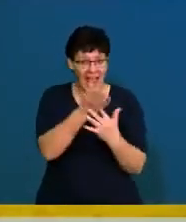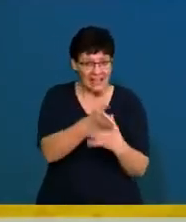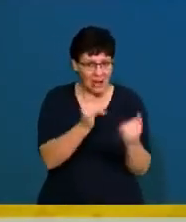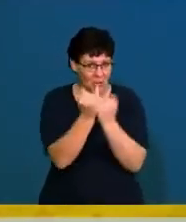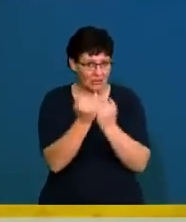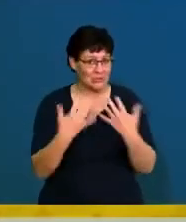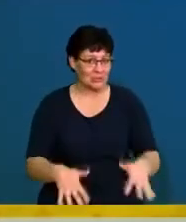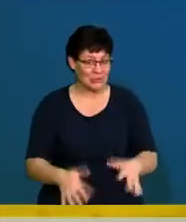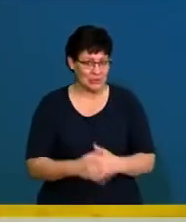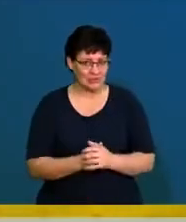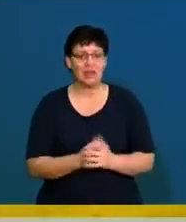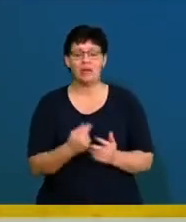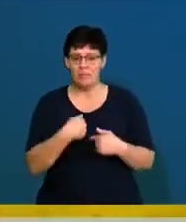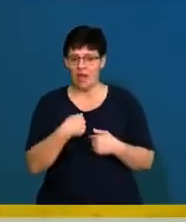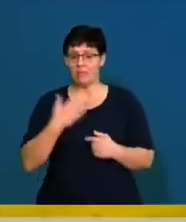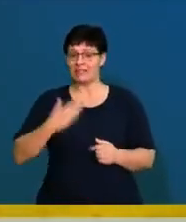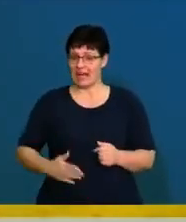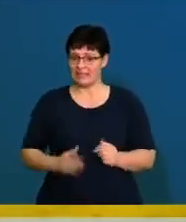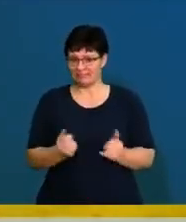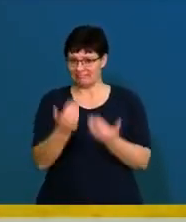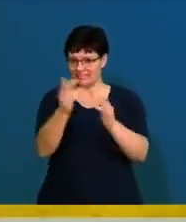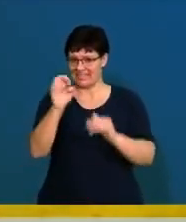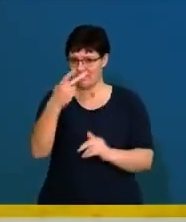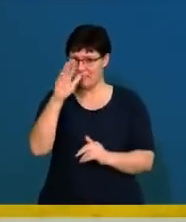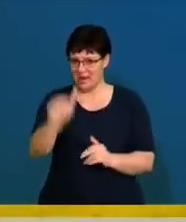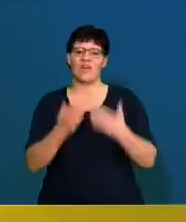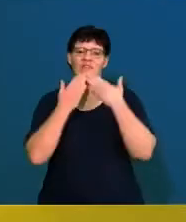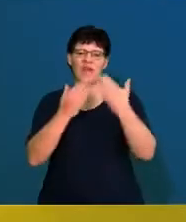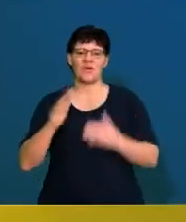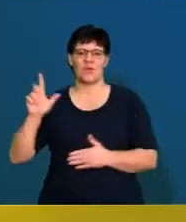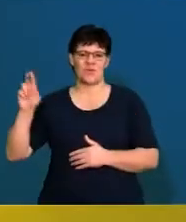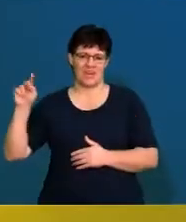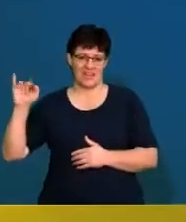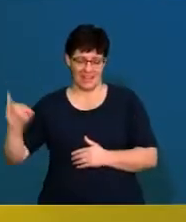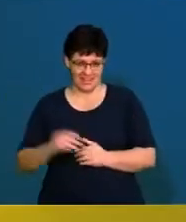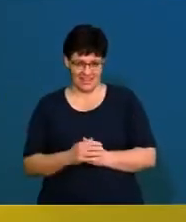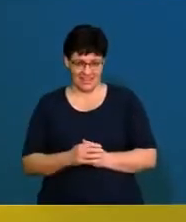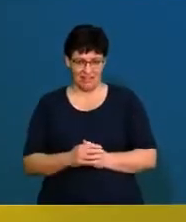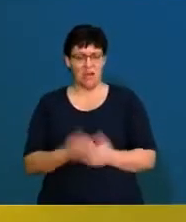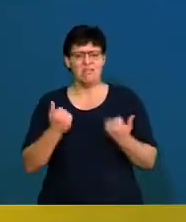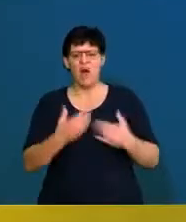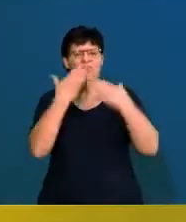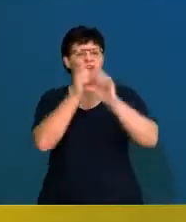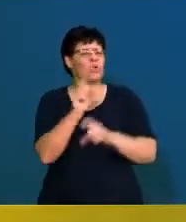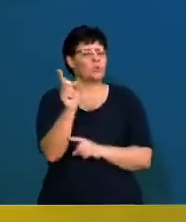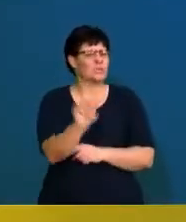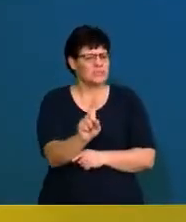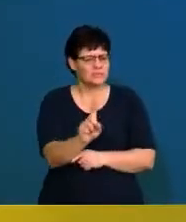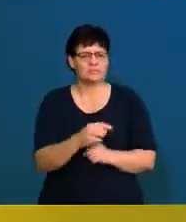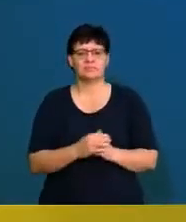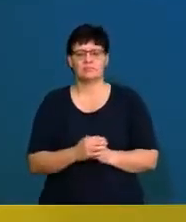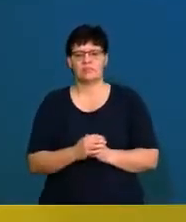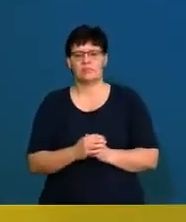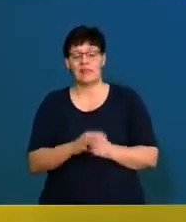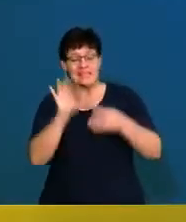the competition, guys. Well, enough talking from my side. Over to Themba. Thank you, Loni. We're now going to focus our